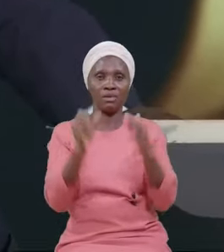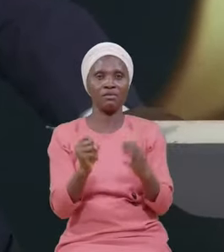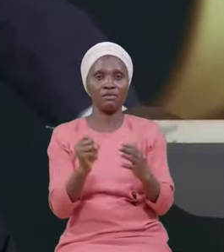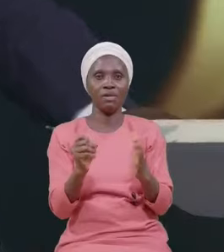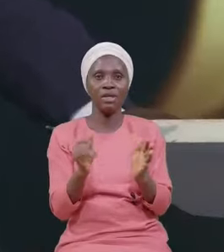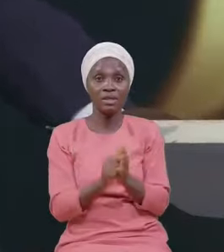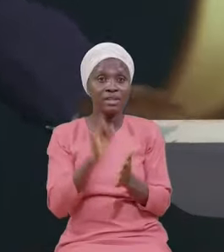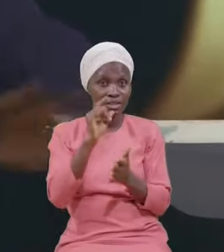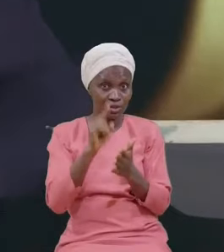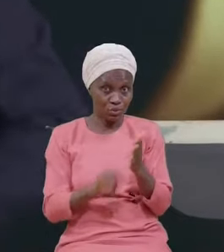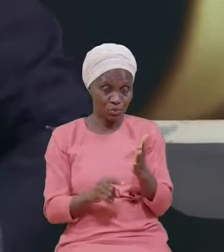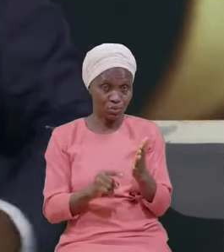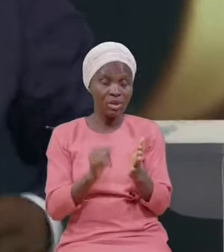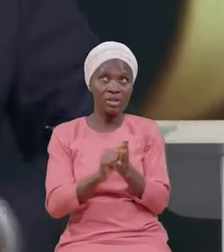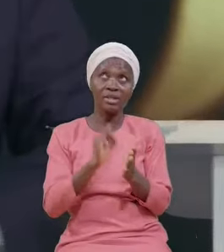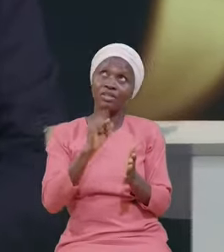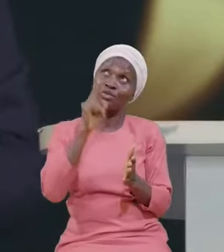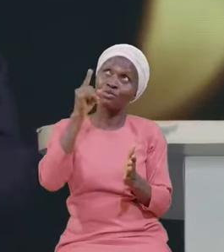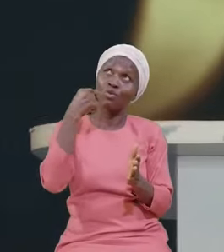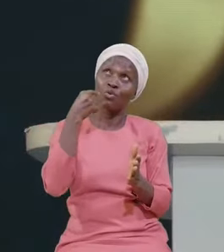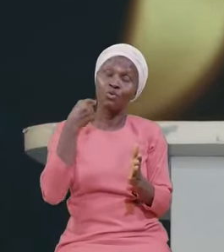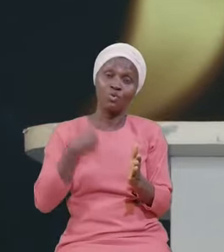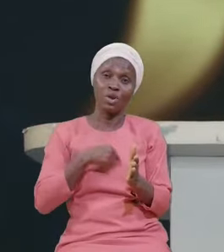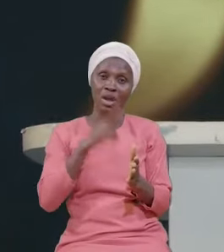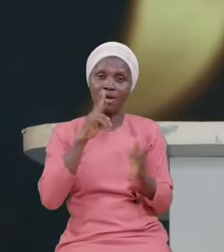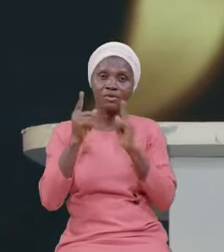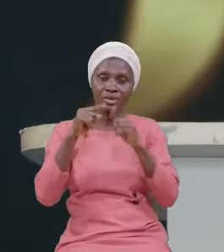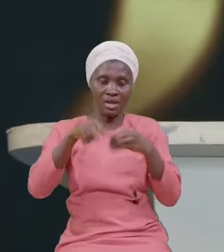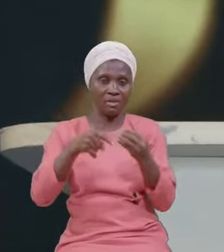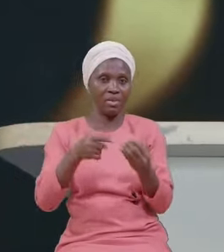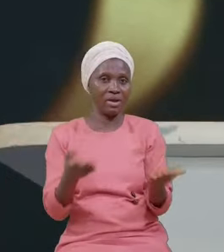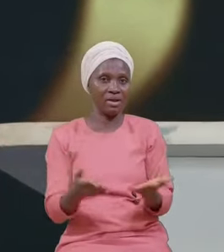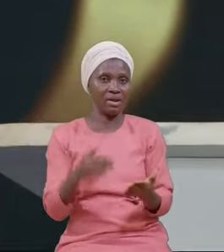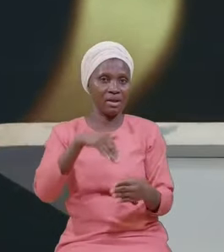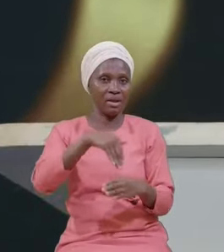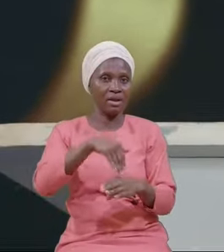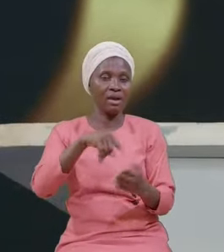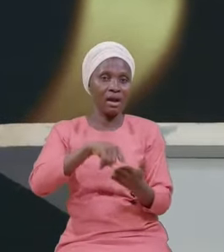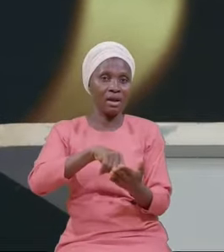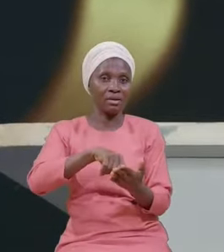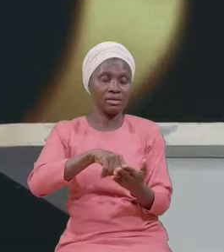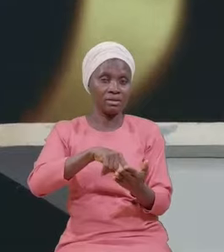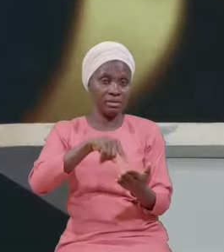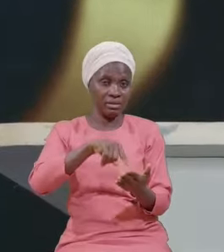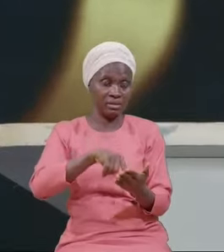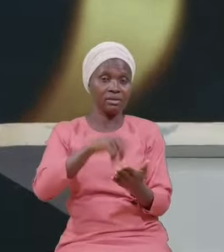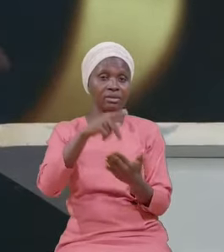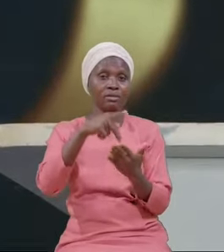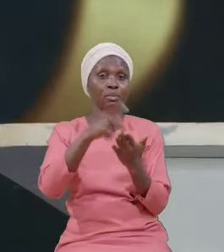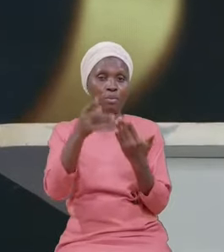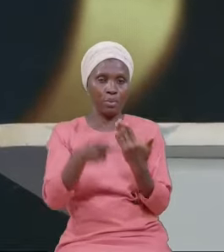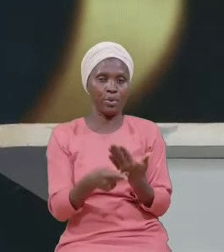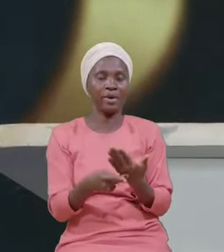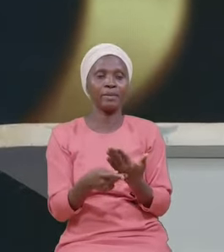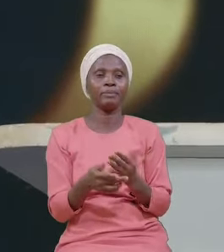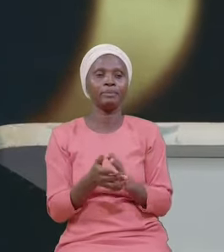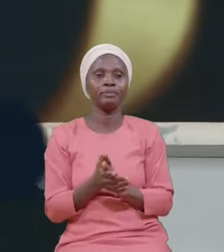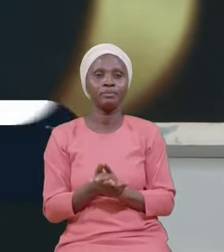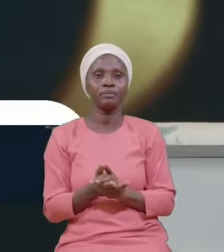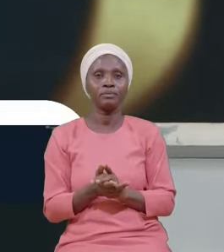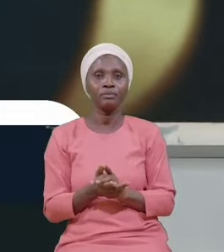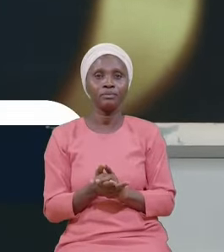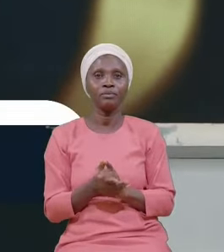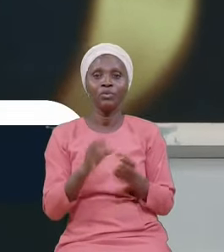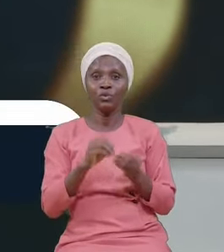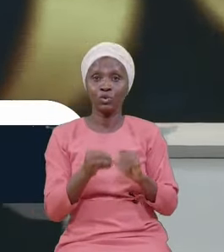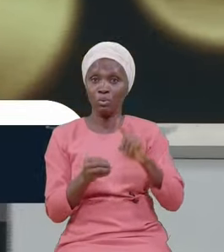all sufficient Jes of death and there are three things we're looking at number one G Jesus the Good